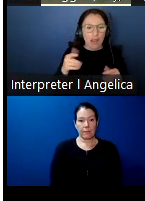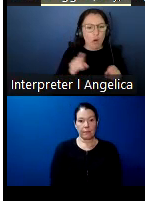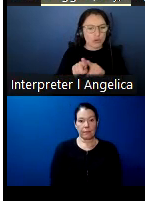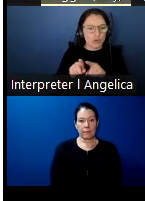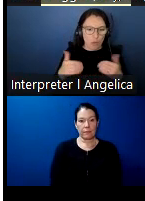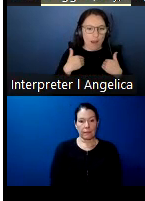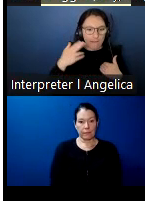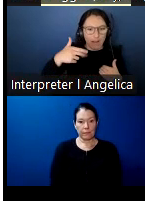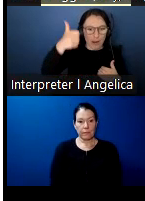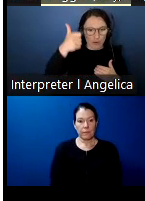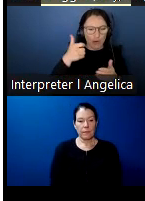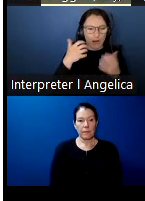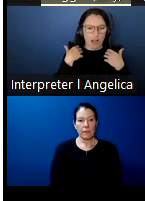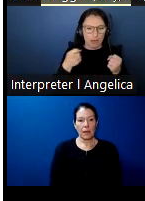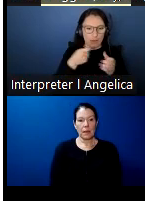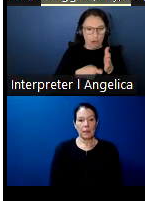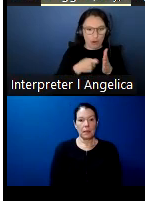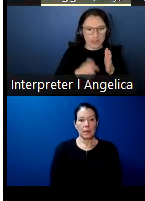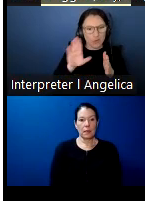physical health repercussions from their assault.